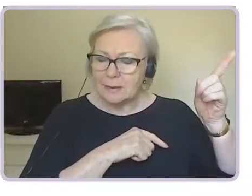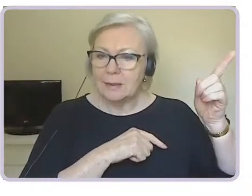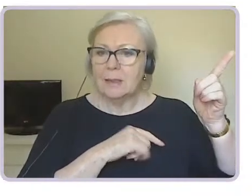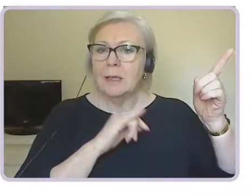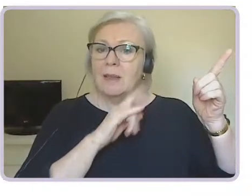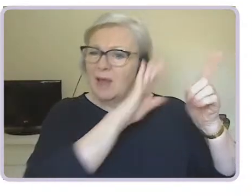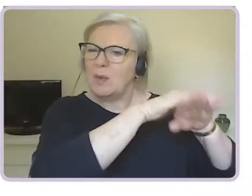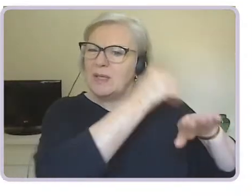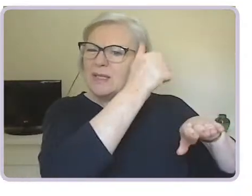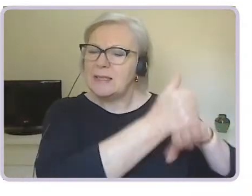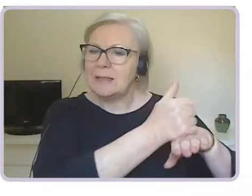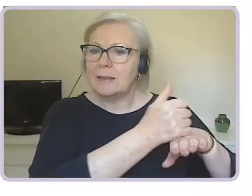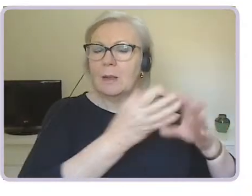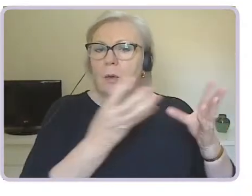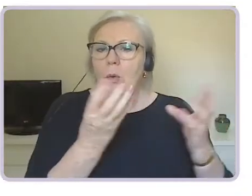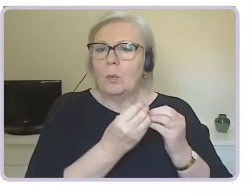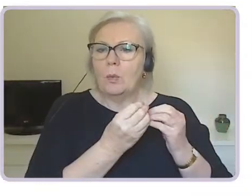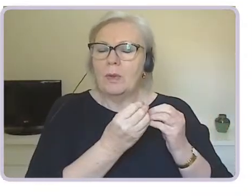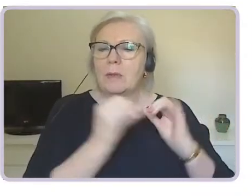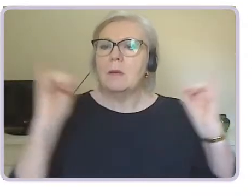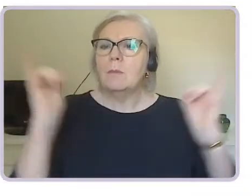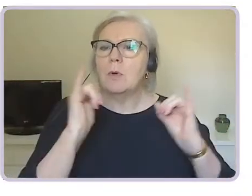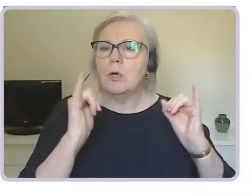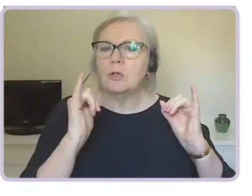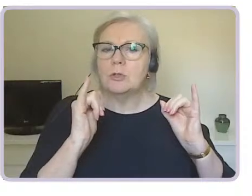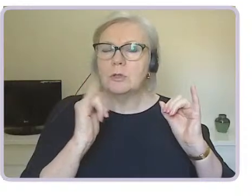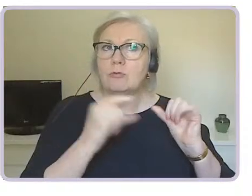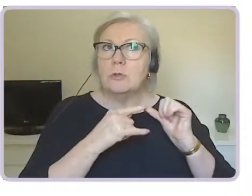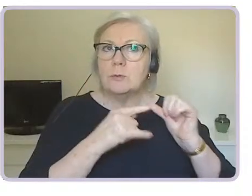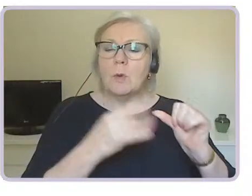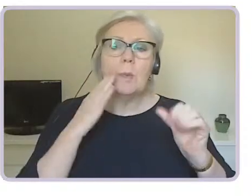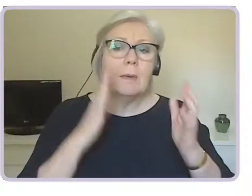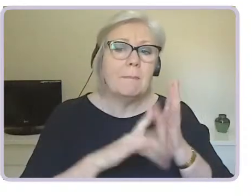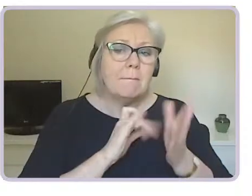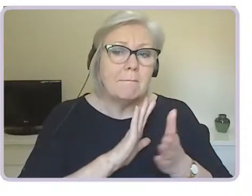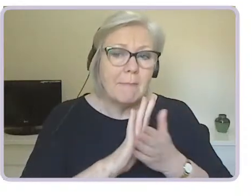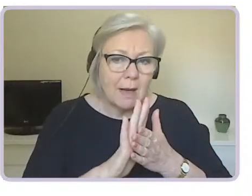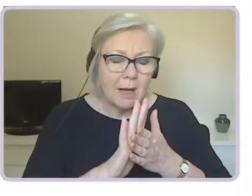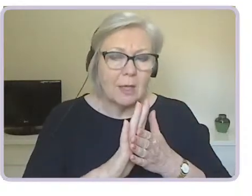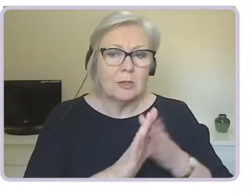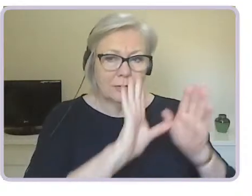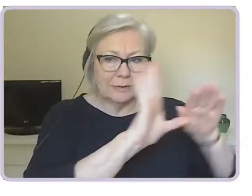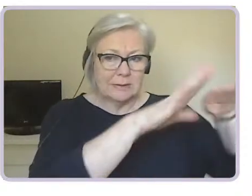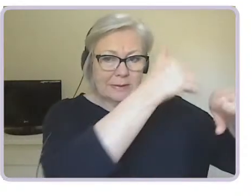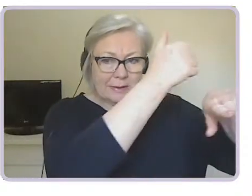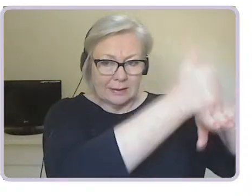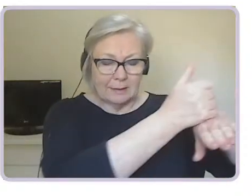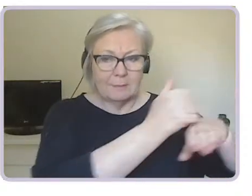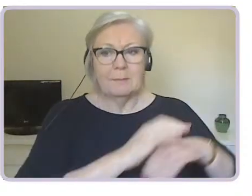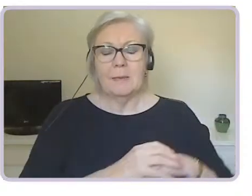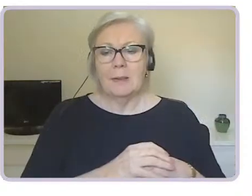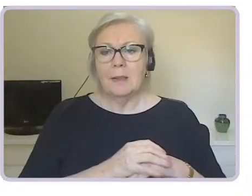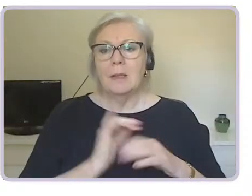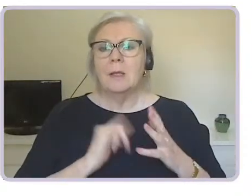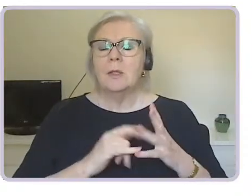of emergency response in March, but that there needed to be a